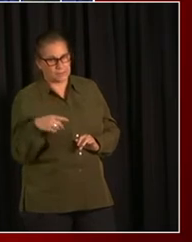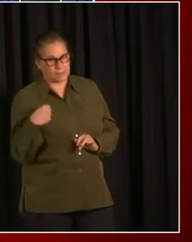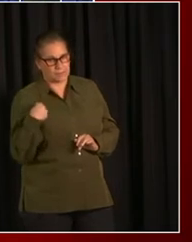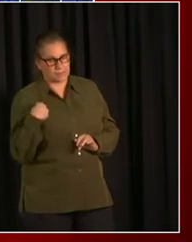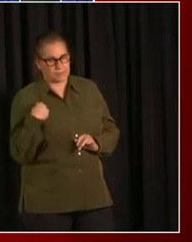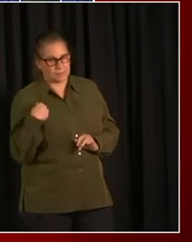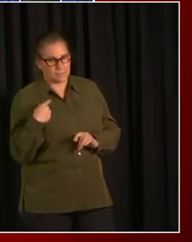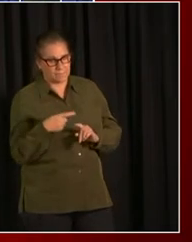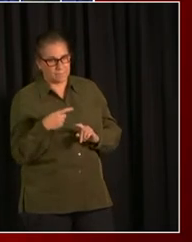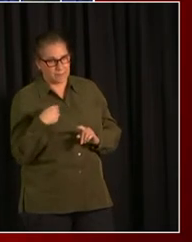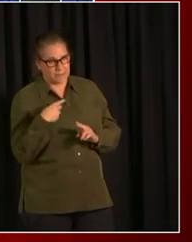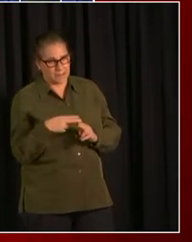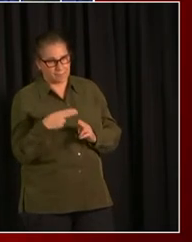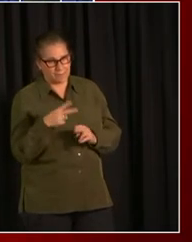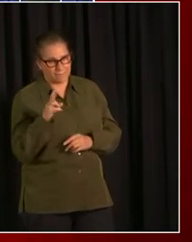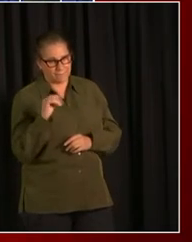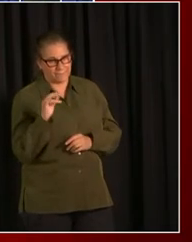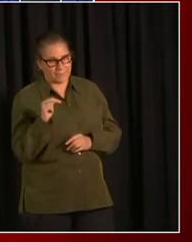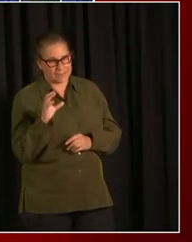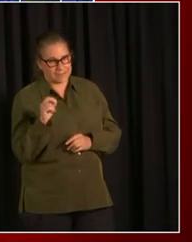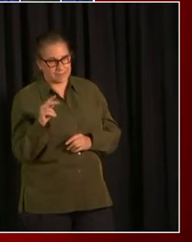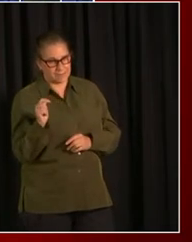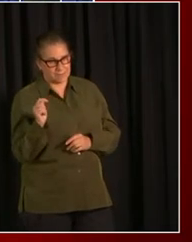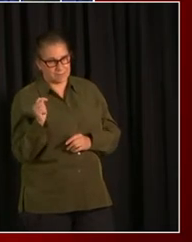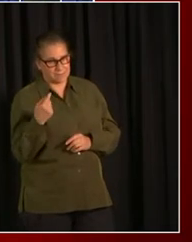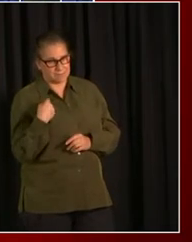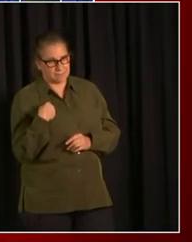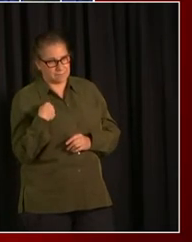live stream about the preparations being made